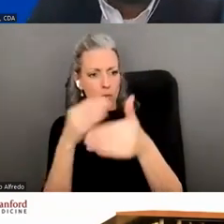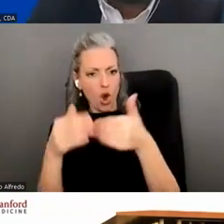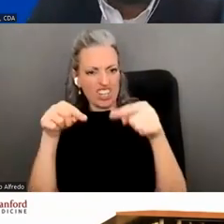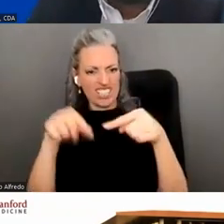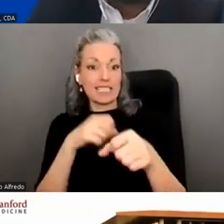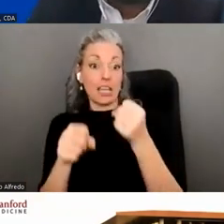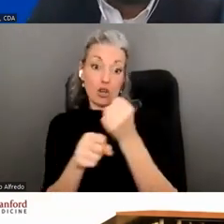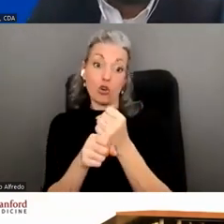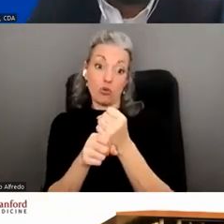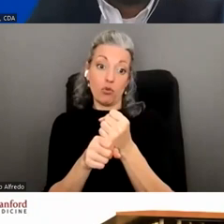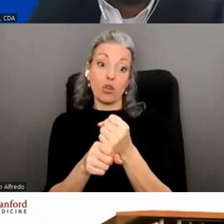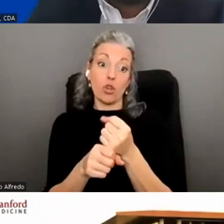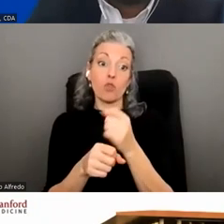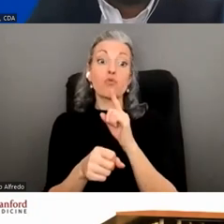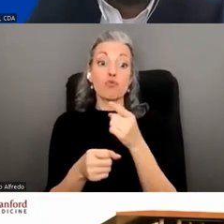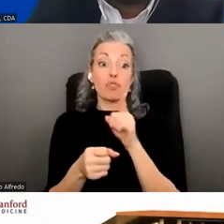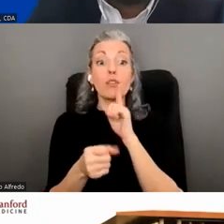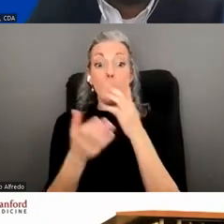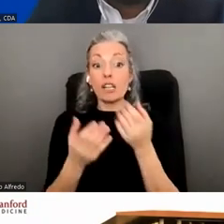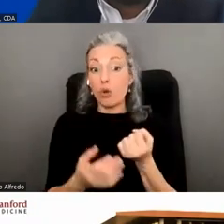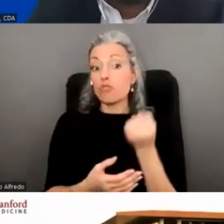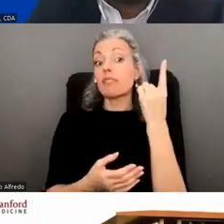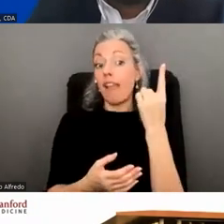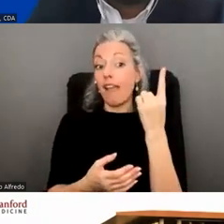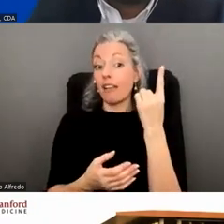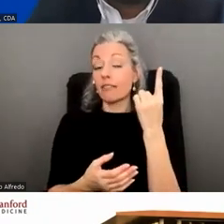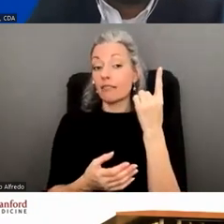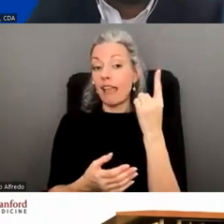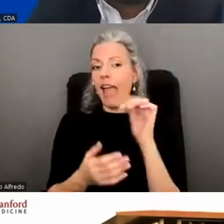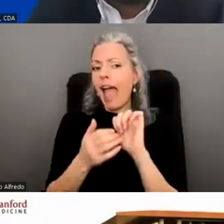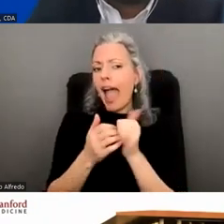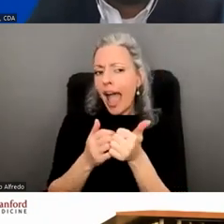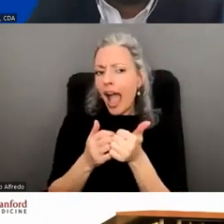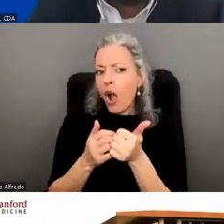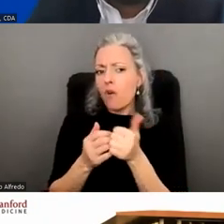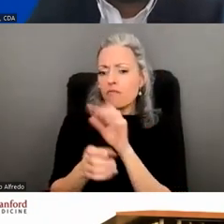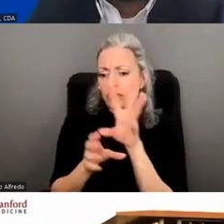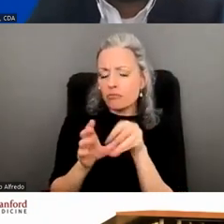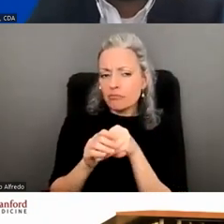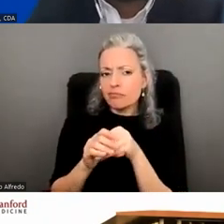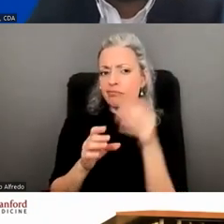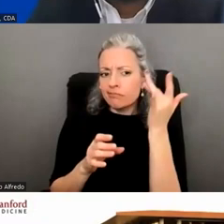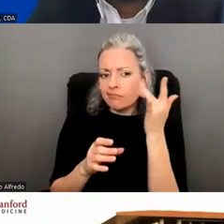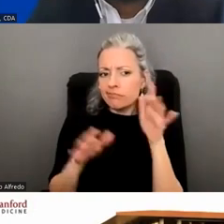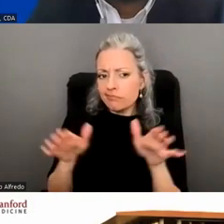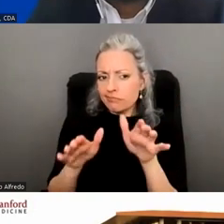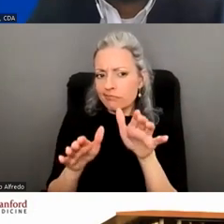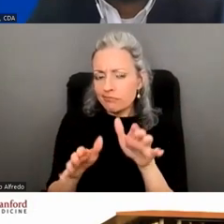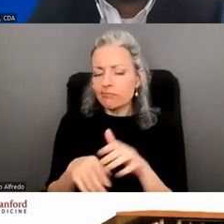kind of digging in and really trying to understand, you know, how are the interventions that California is doing